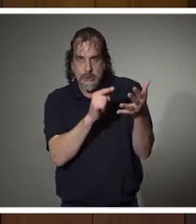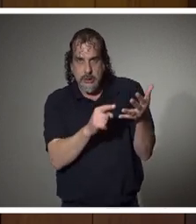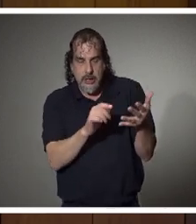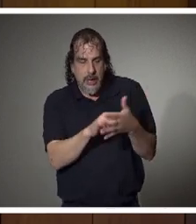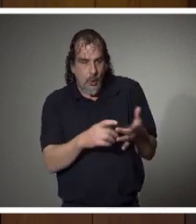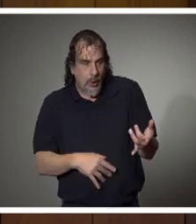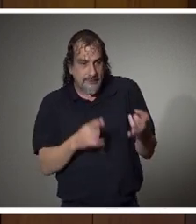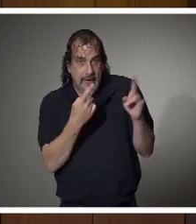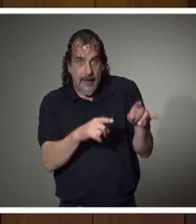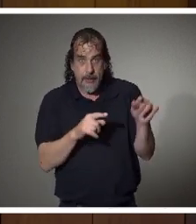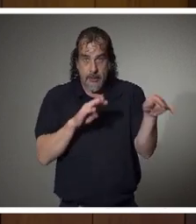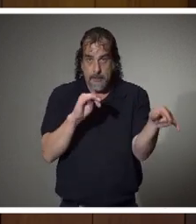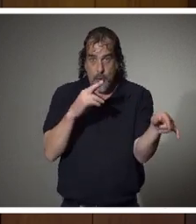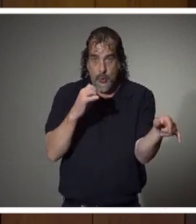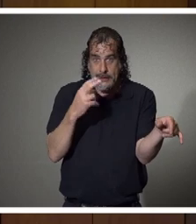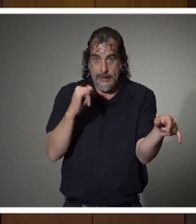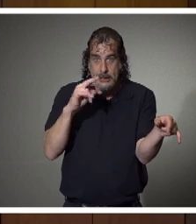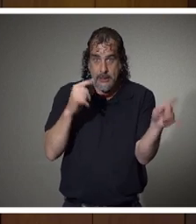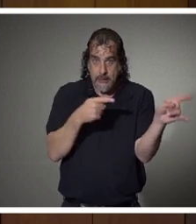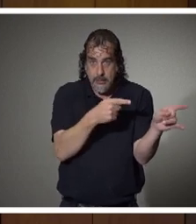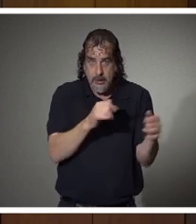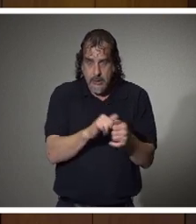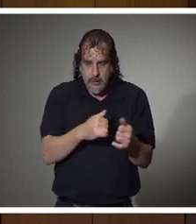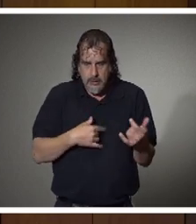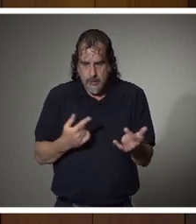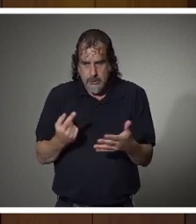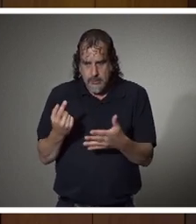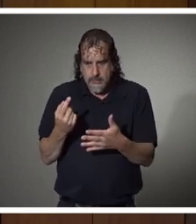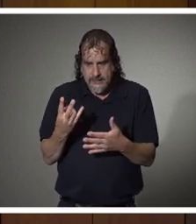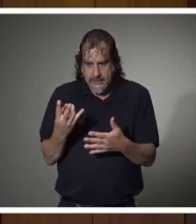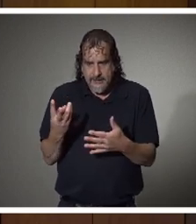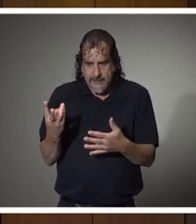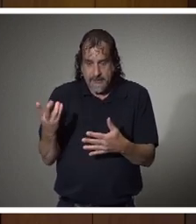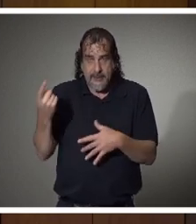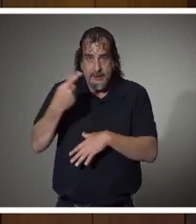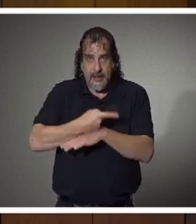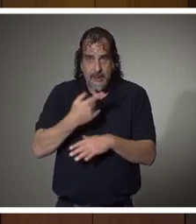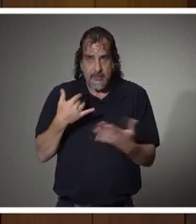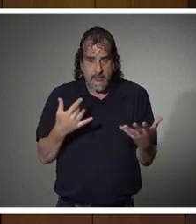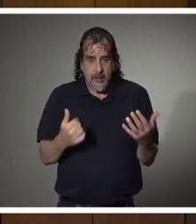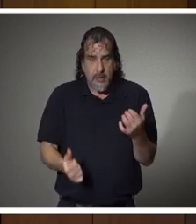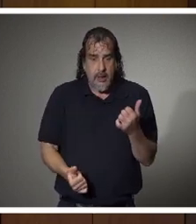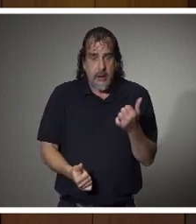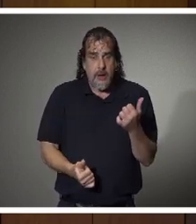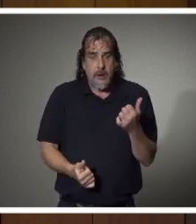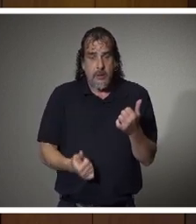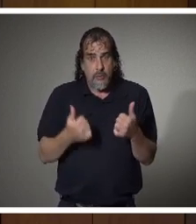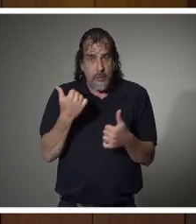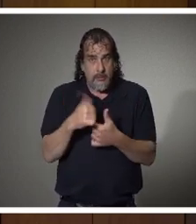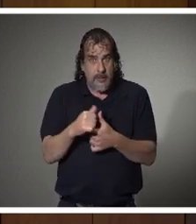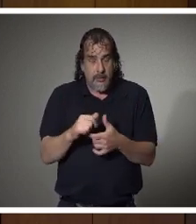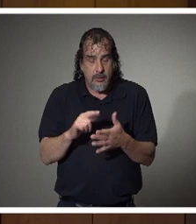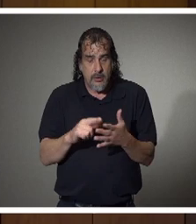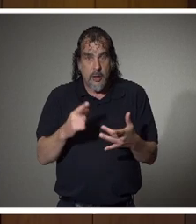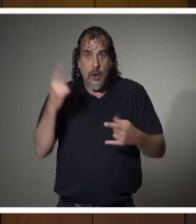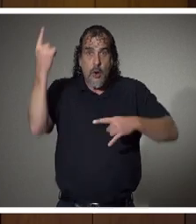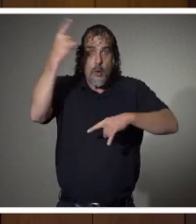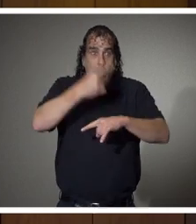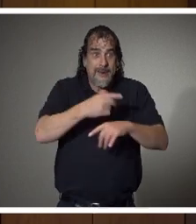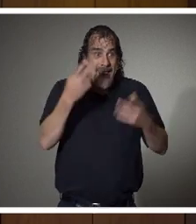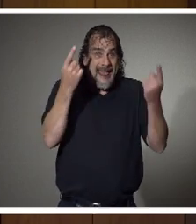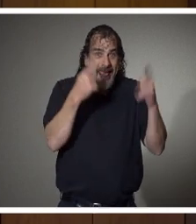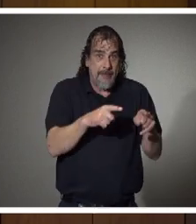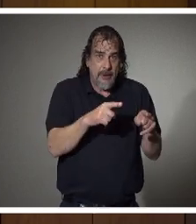Lauderdale County over the last 5 to 6 to 7 days, remember much of what's happening in any one day really